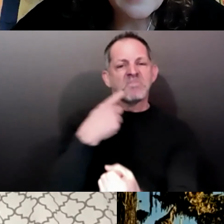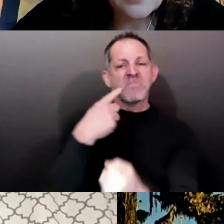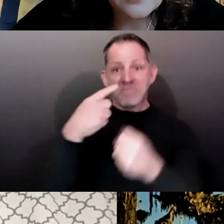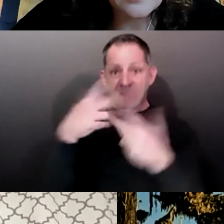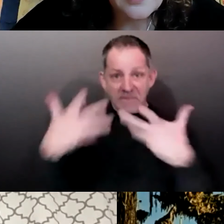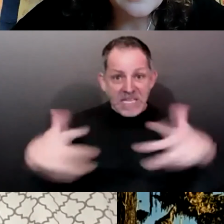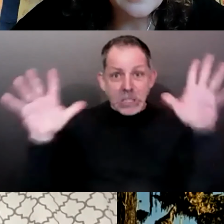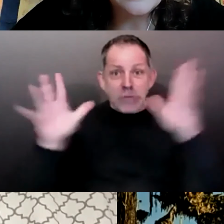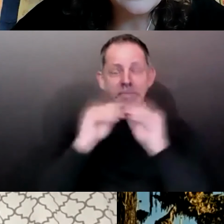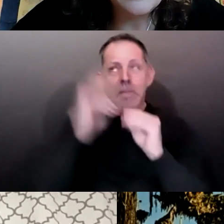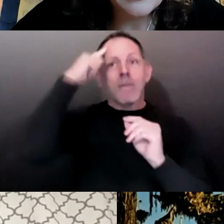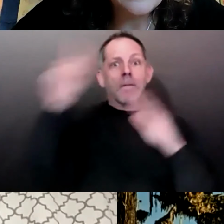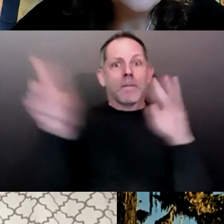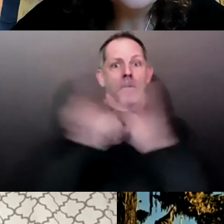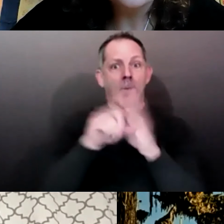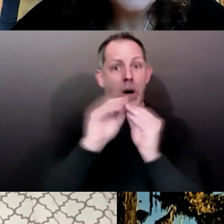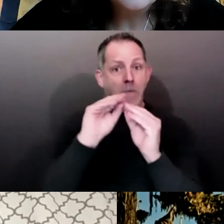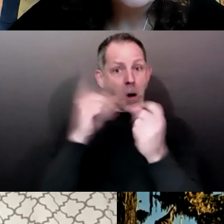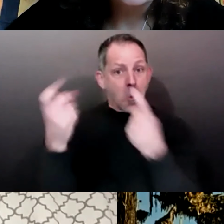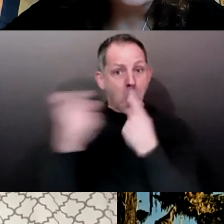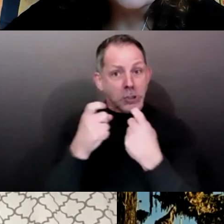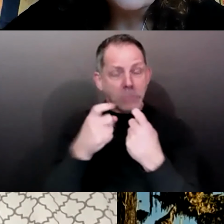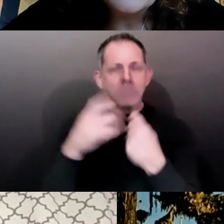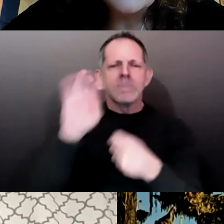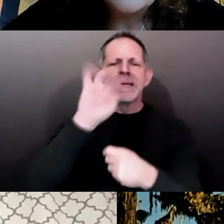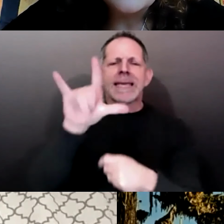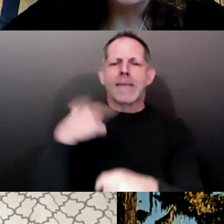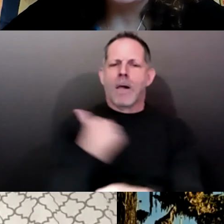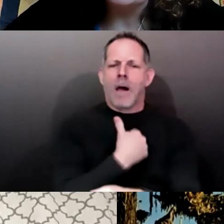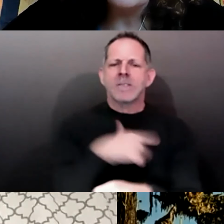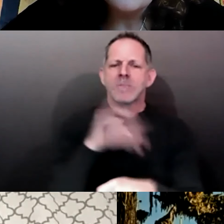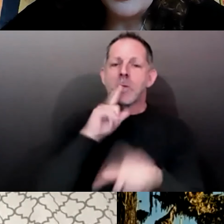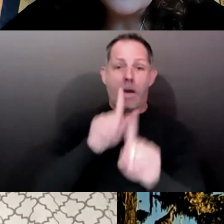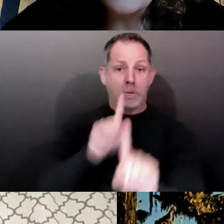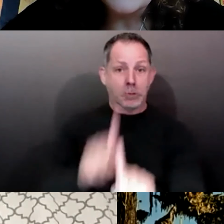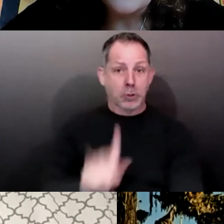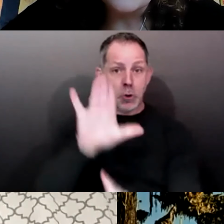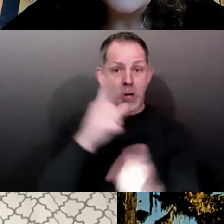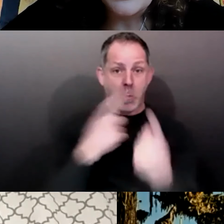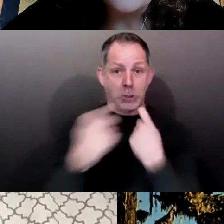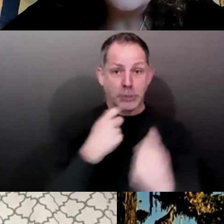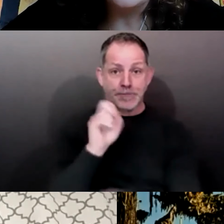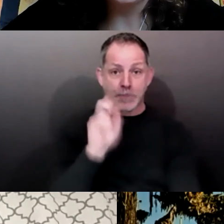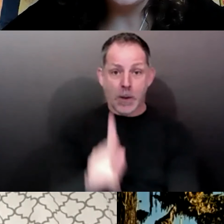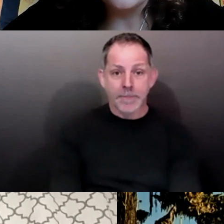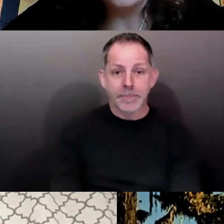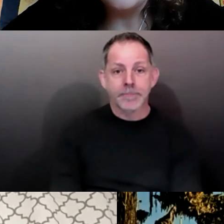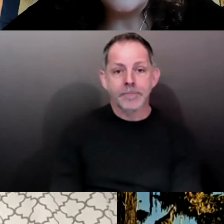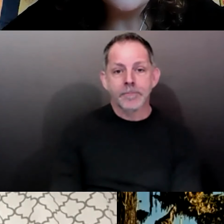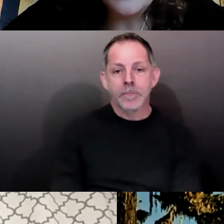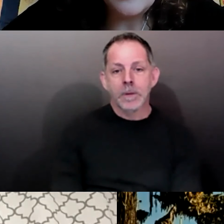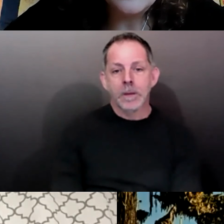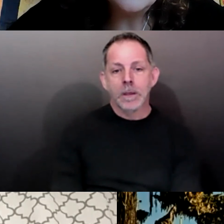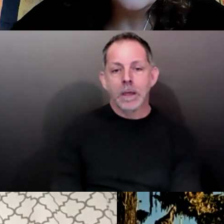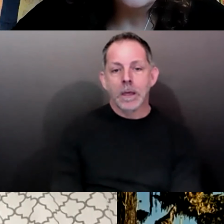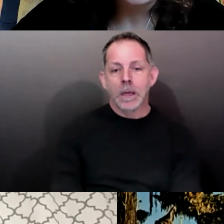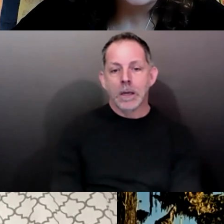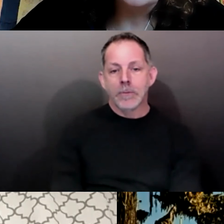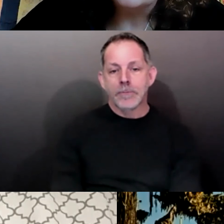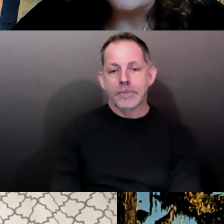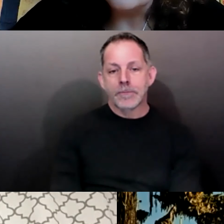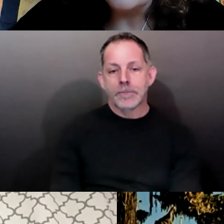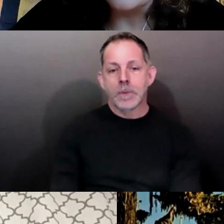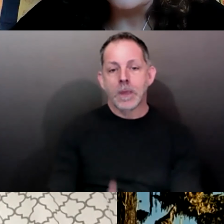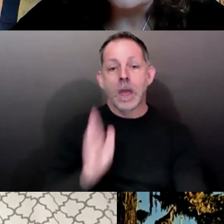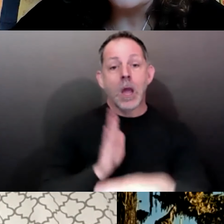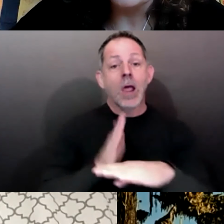in the chat section at the end of the meeting. So first, we'd like to hear welcoming remarks from Snohomish County Executive Dave Summers.